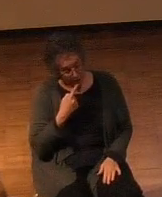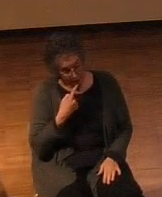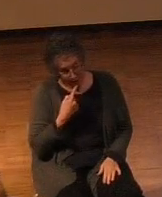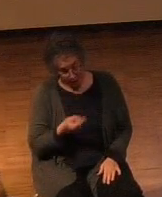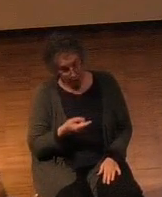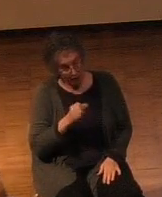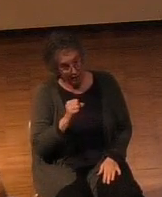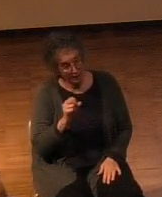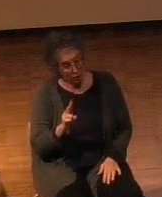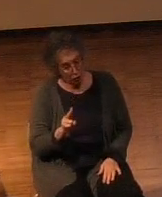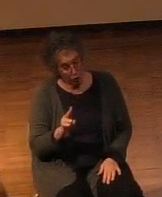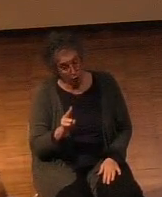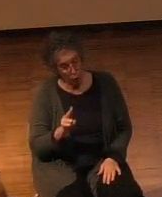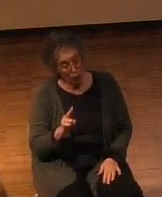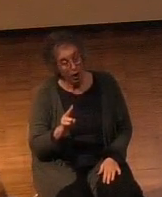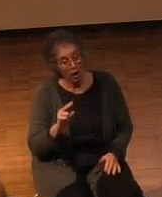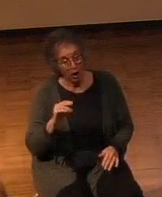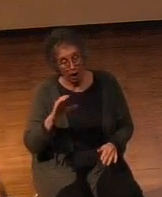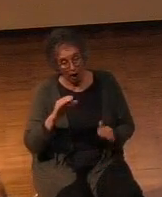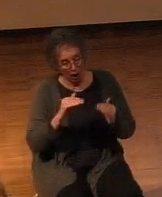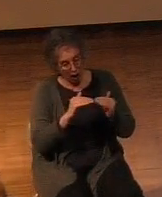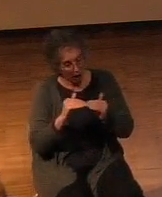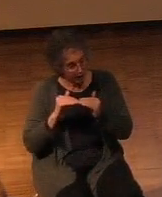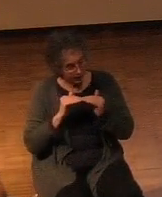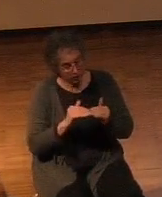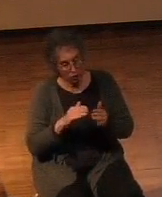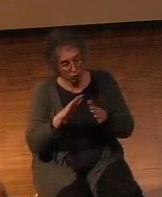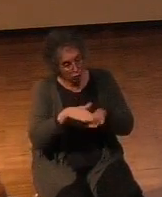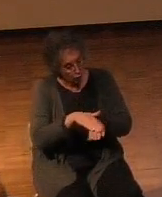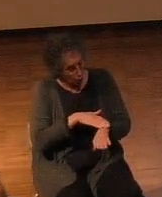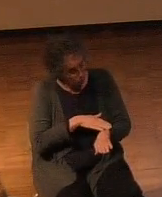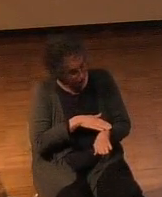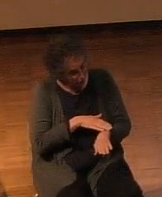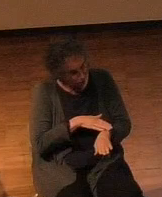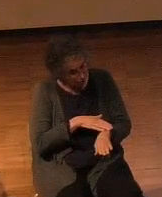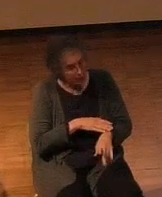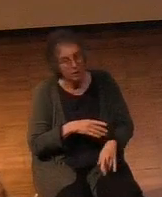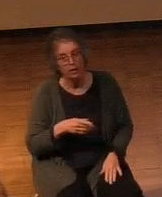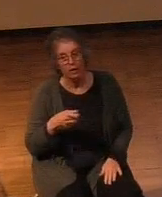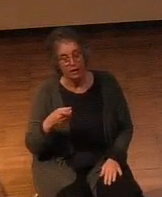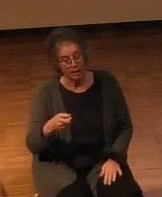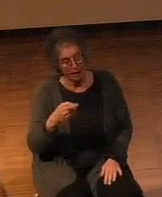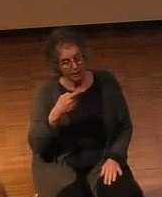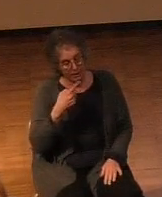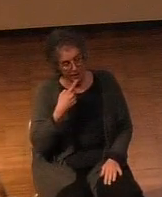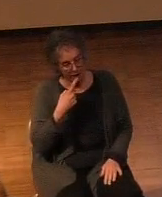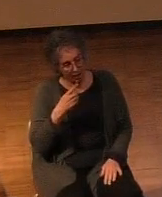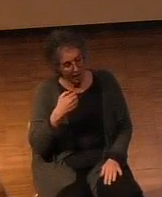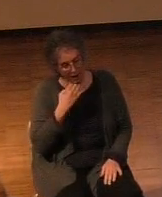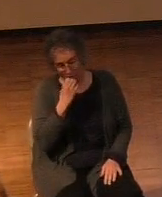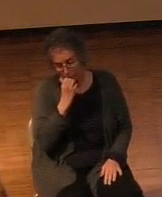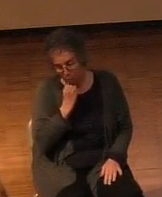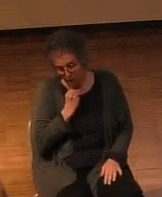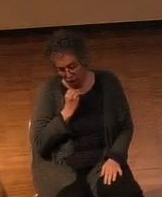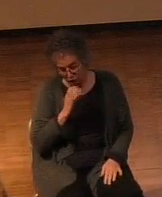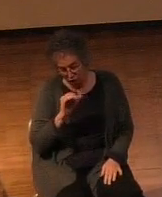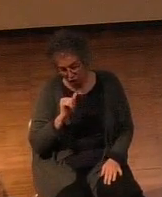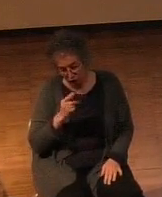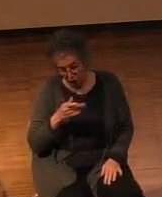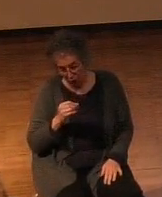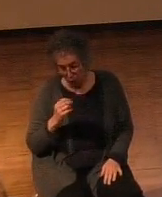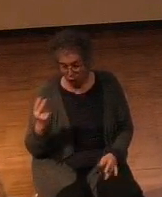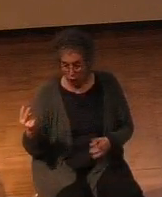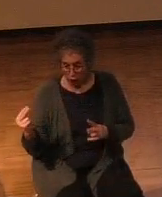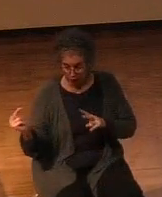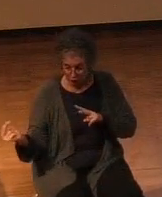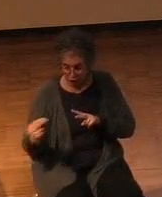my SSU colleagues to slow down. He proceeded to say that I had, quote unquote, precious cargo, looking